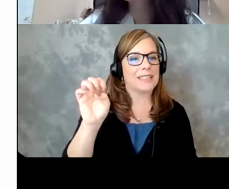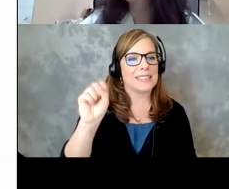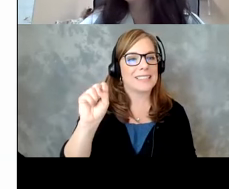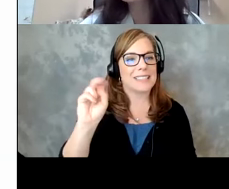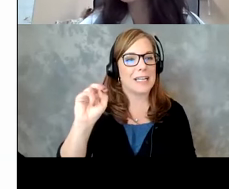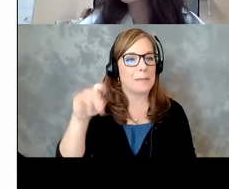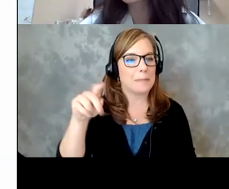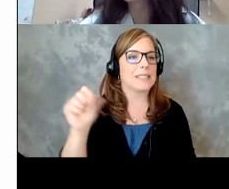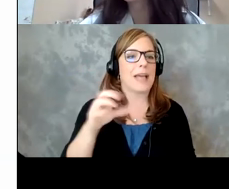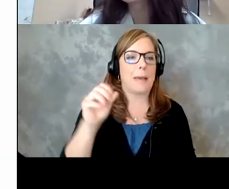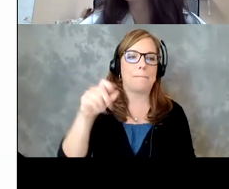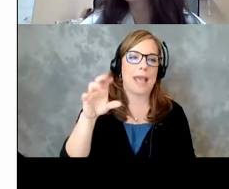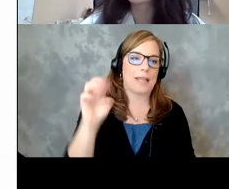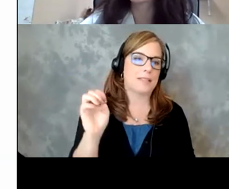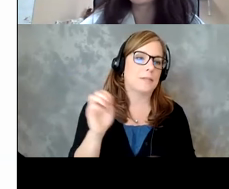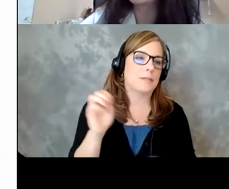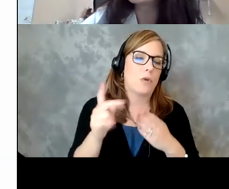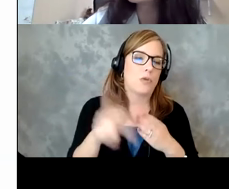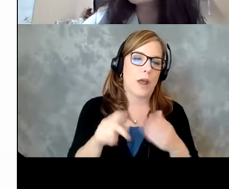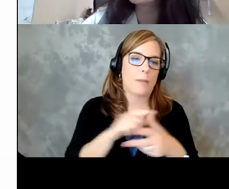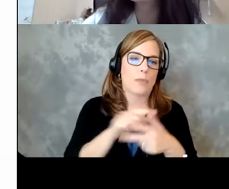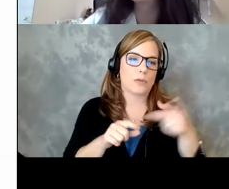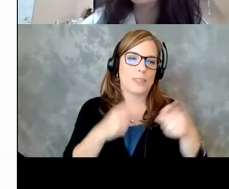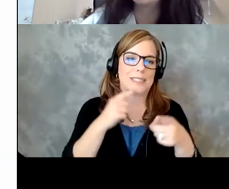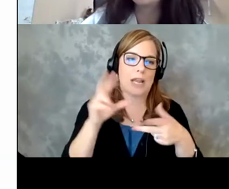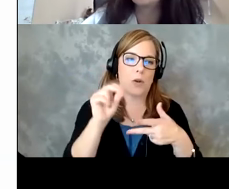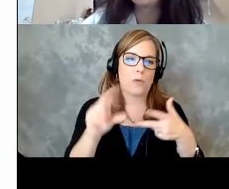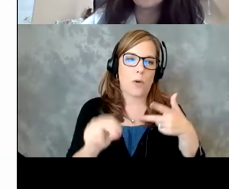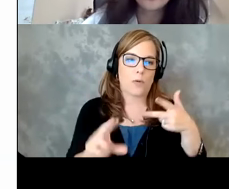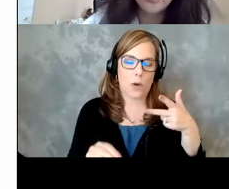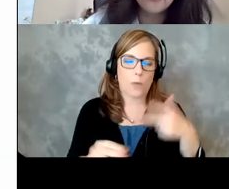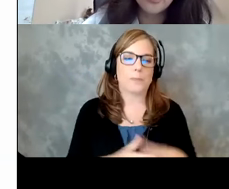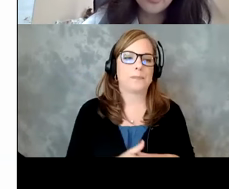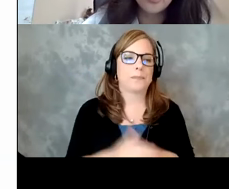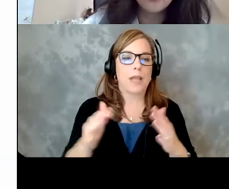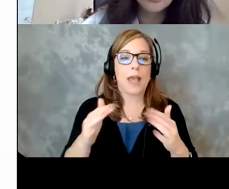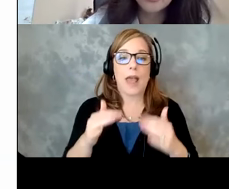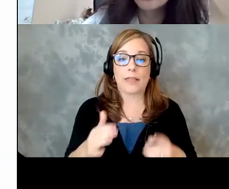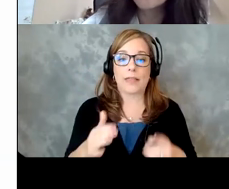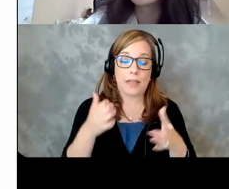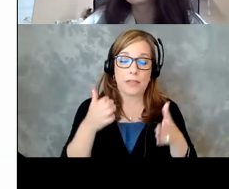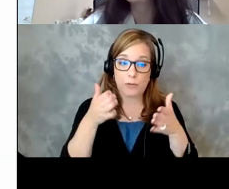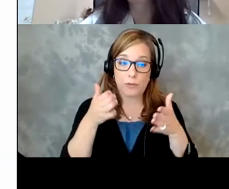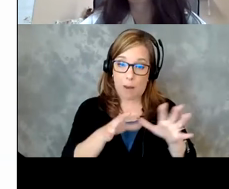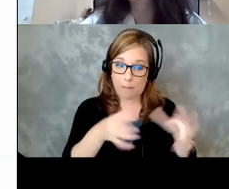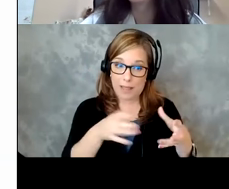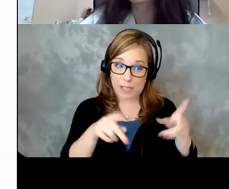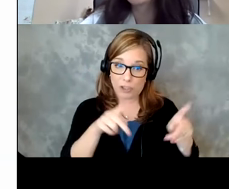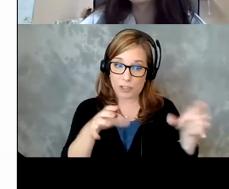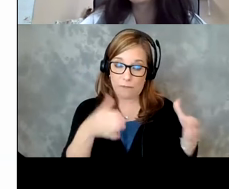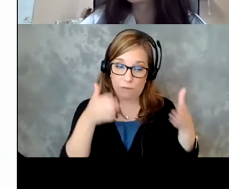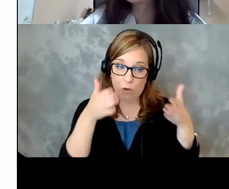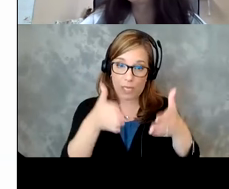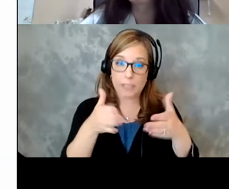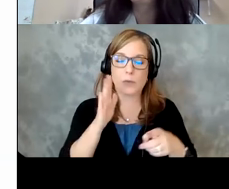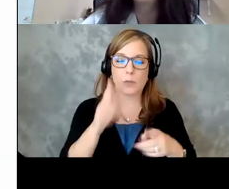slide, the 2 long-term care focused populations of focus will be going live in 2023,